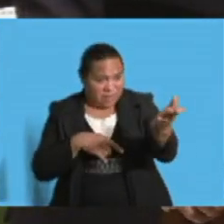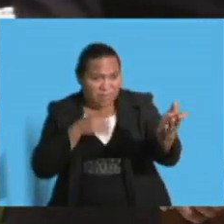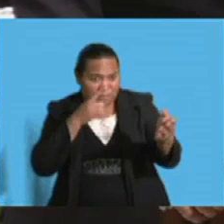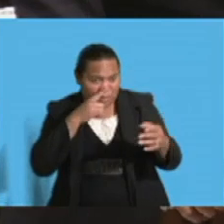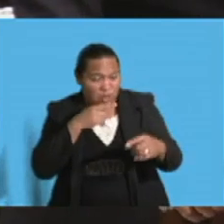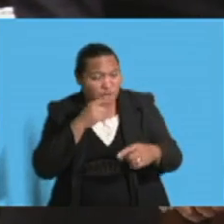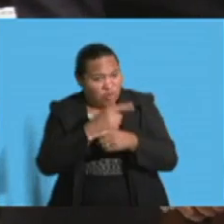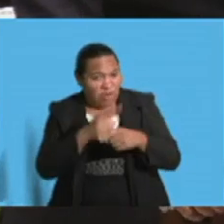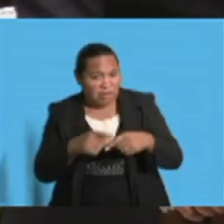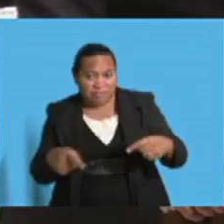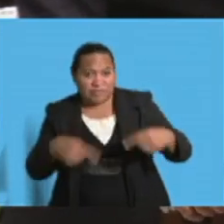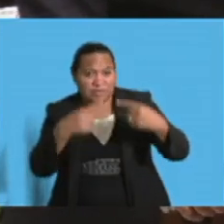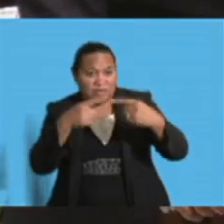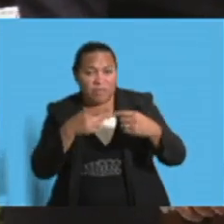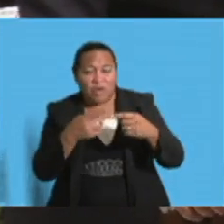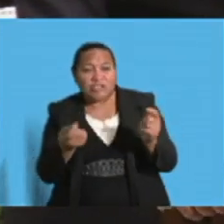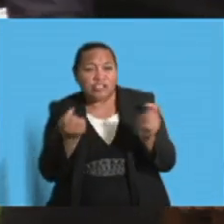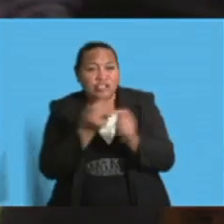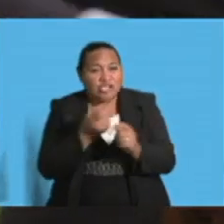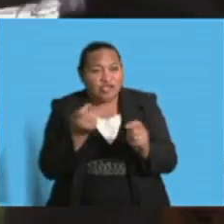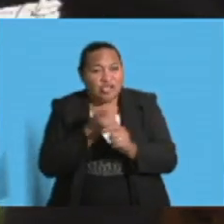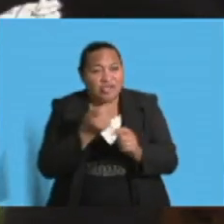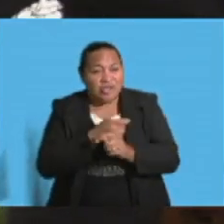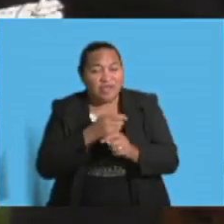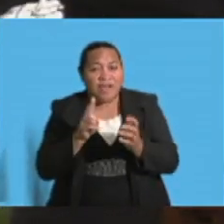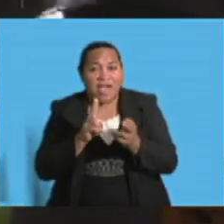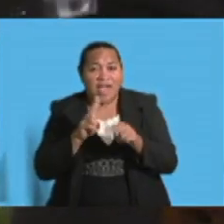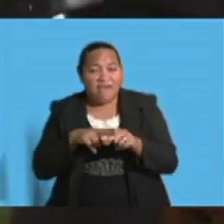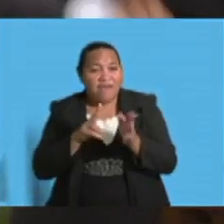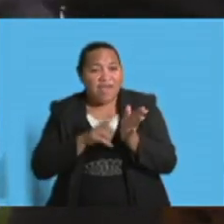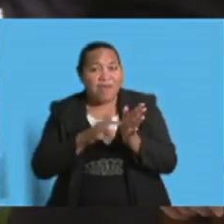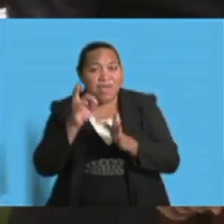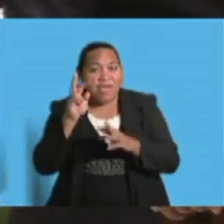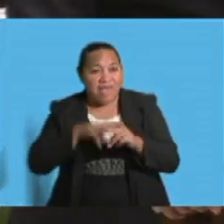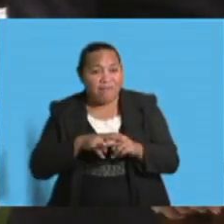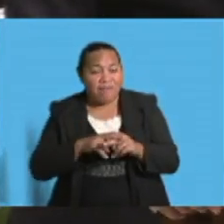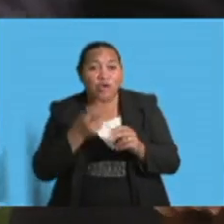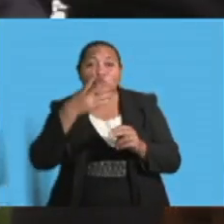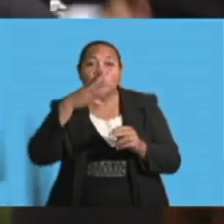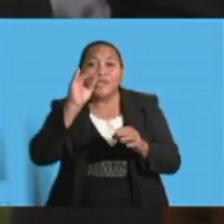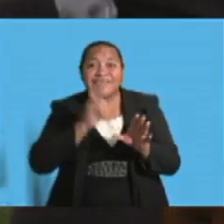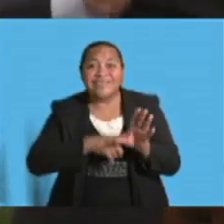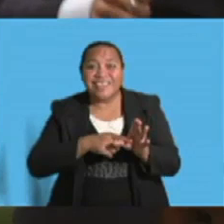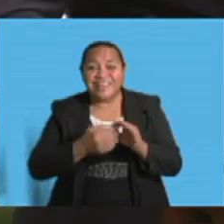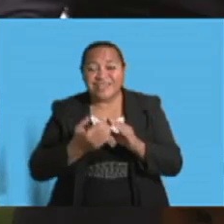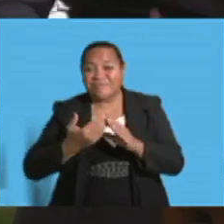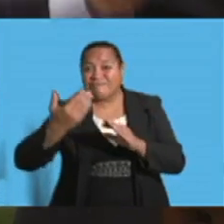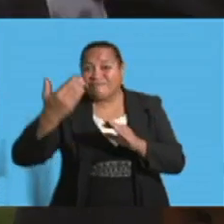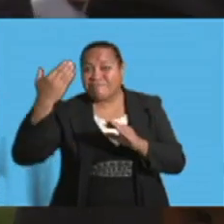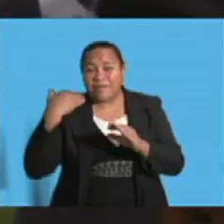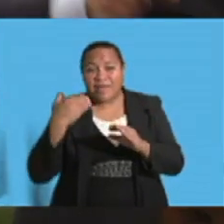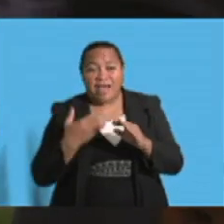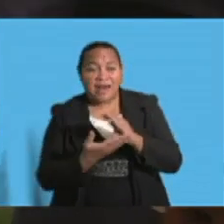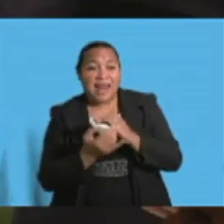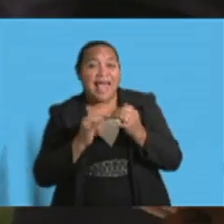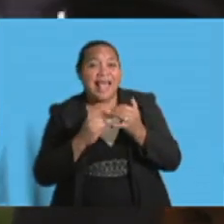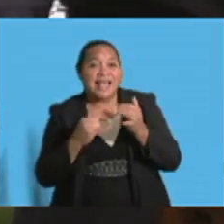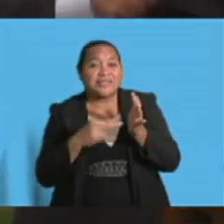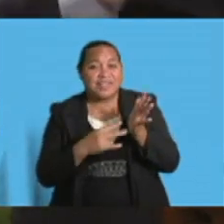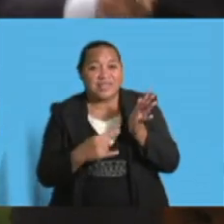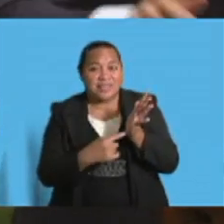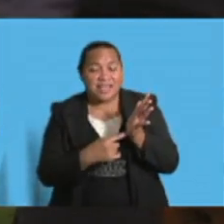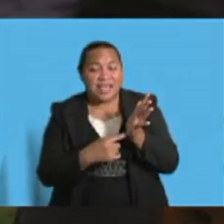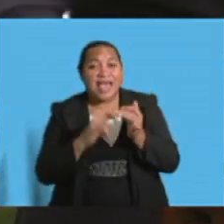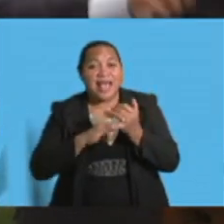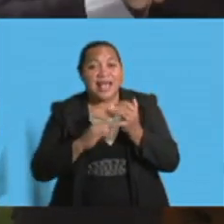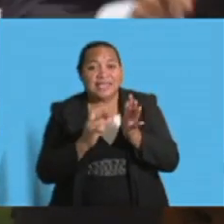the reforms of the FNPF. Madam Speaker, for the past 20 years, under the SVT government, the SDL government,